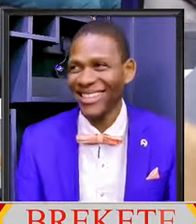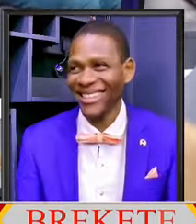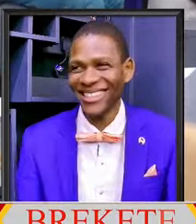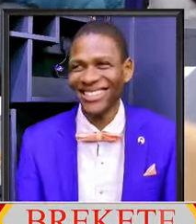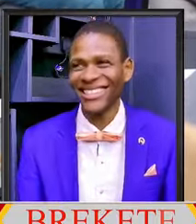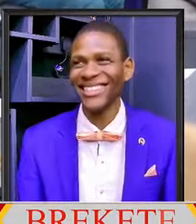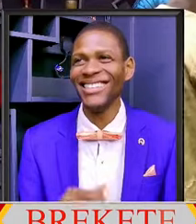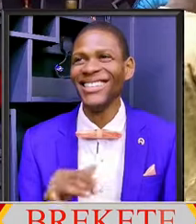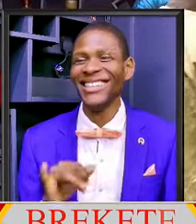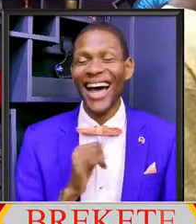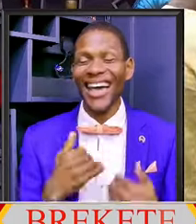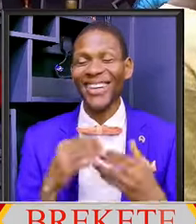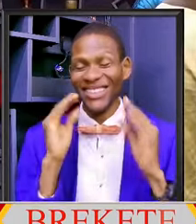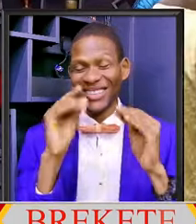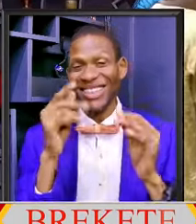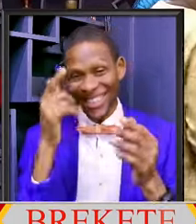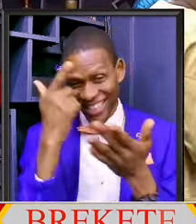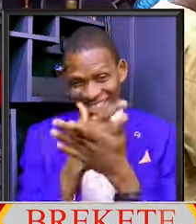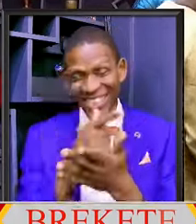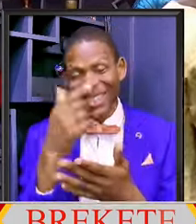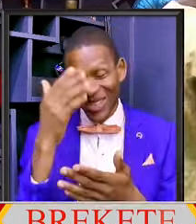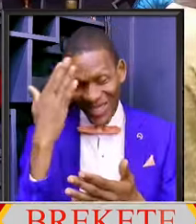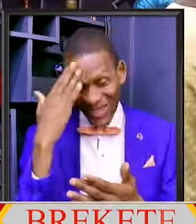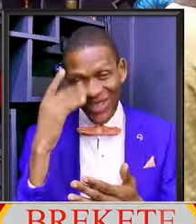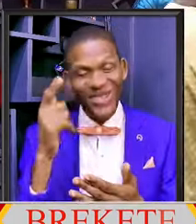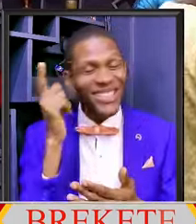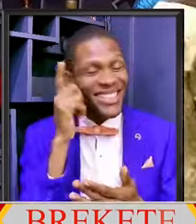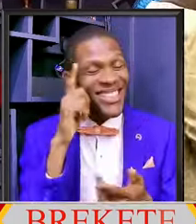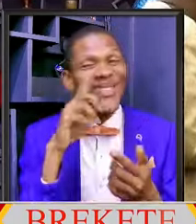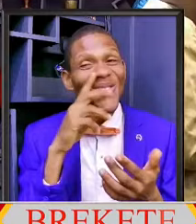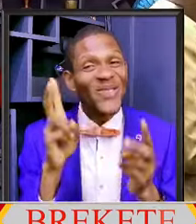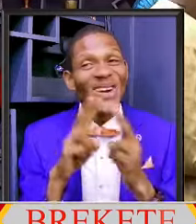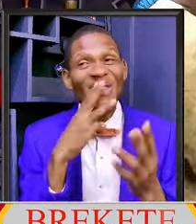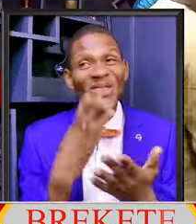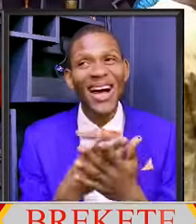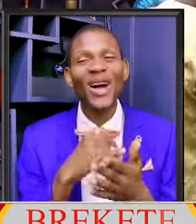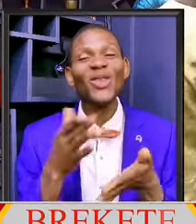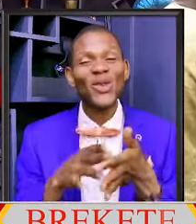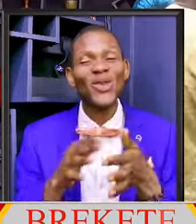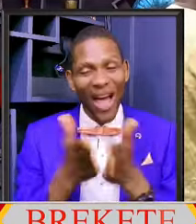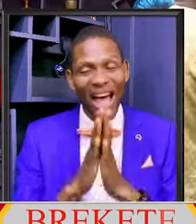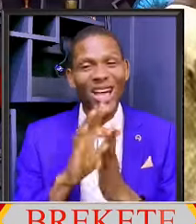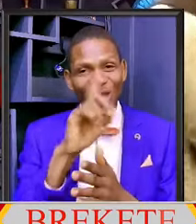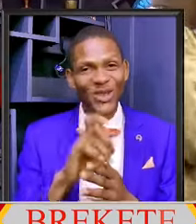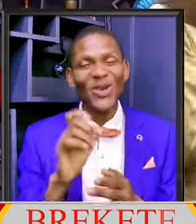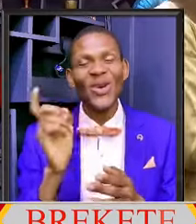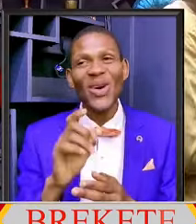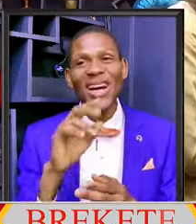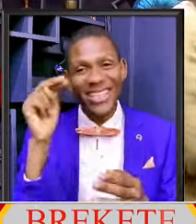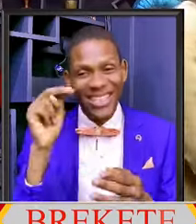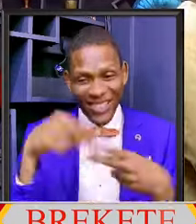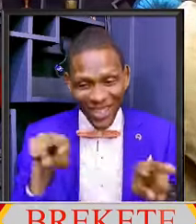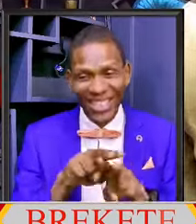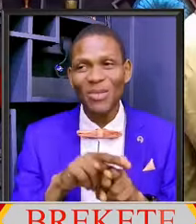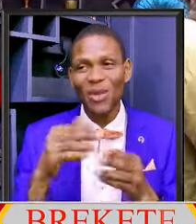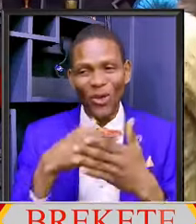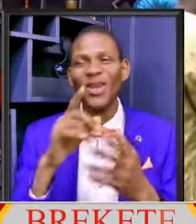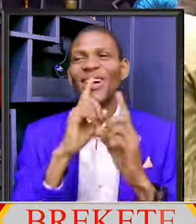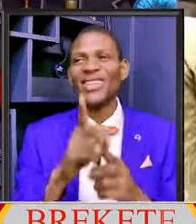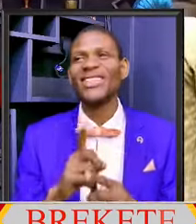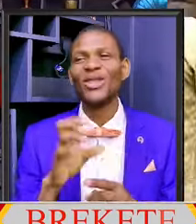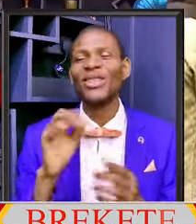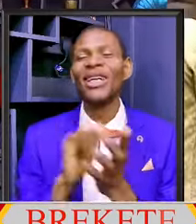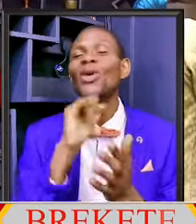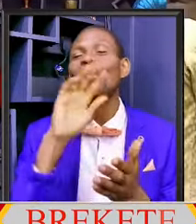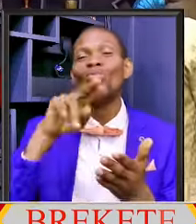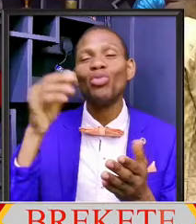So I don't teach you a lesson now. To listen very well. Yes, sir. And to ask questions where necessary. Yes, sir. Before you answer. Yes, sir. We're going to put